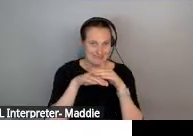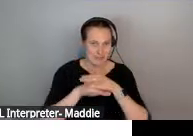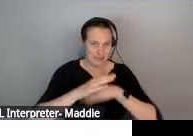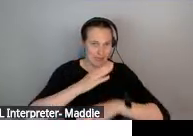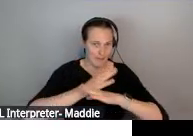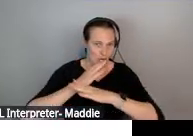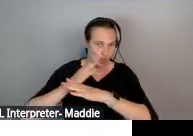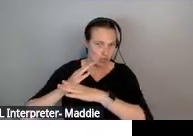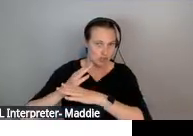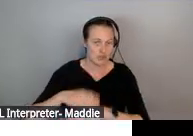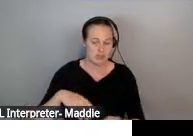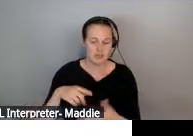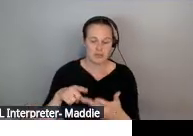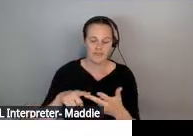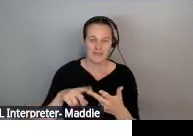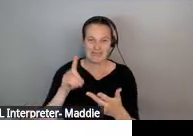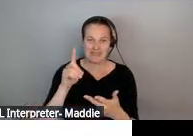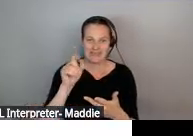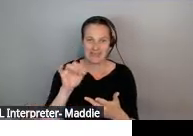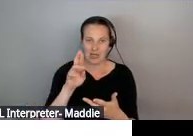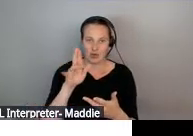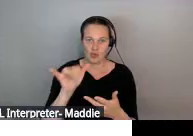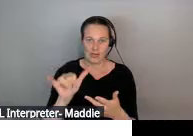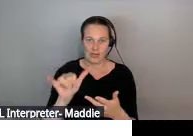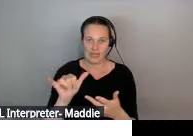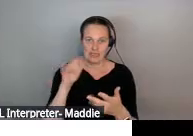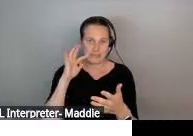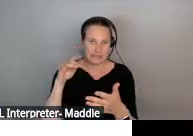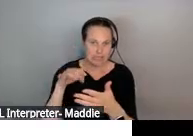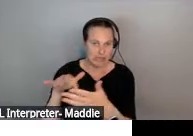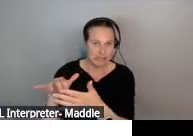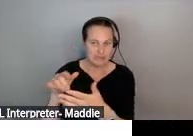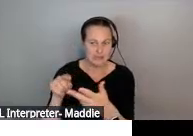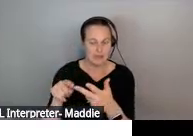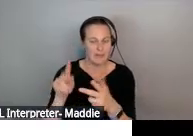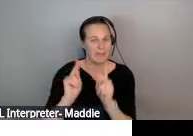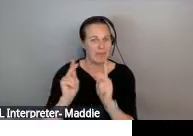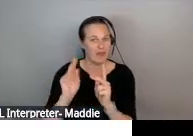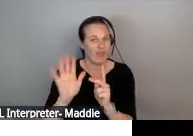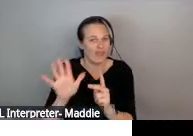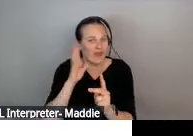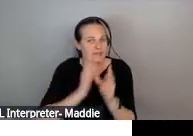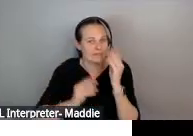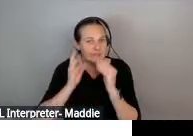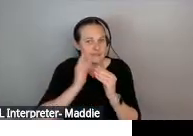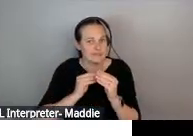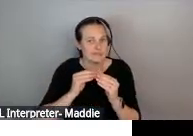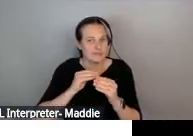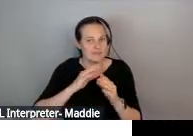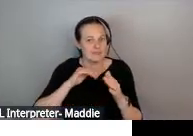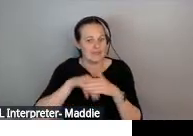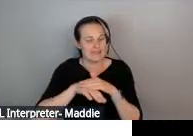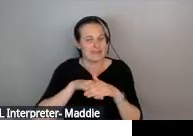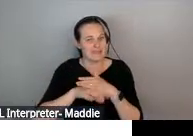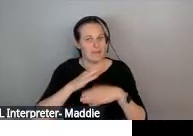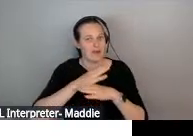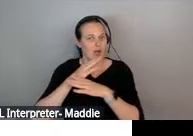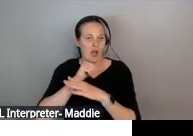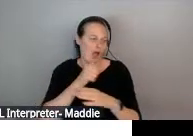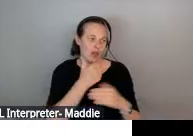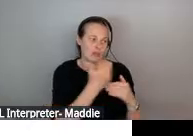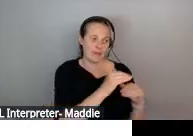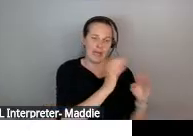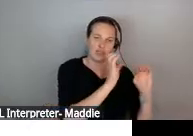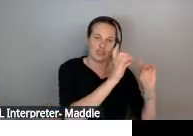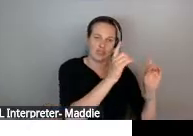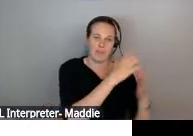diary study to look in more depth at people's experiences with accessibility barriers, not just limited to education, but in all